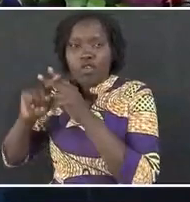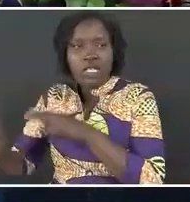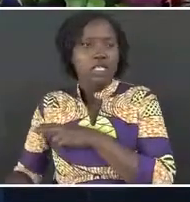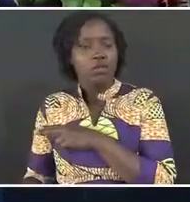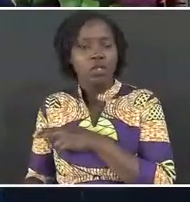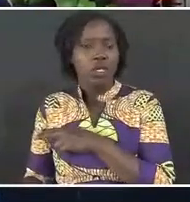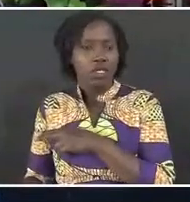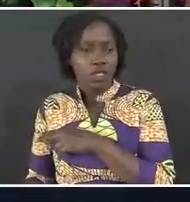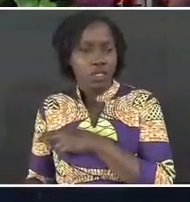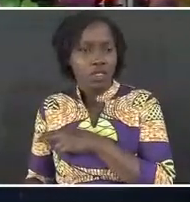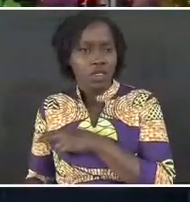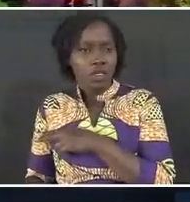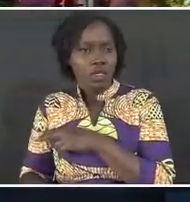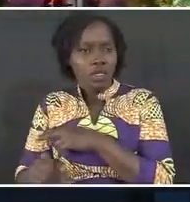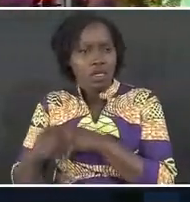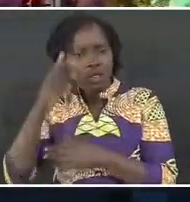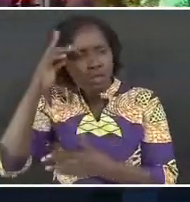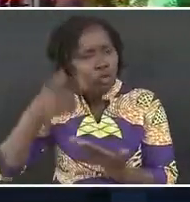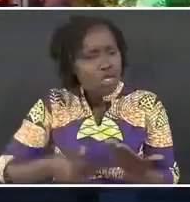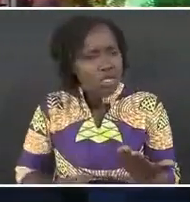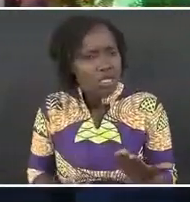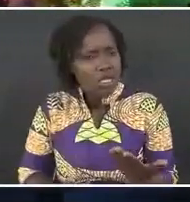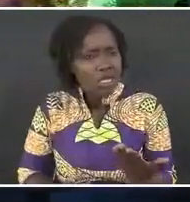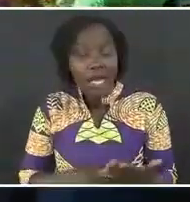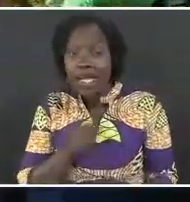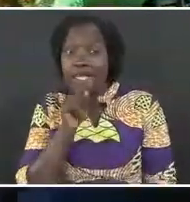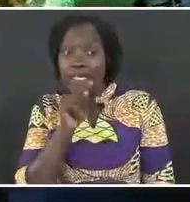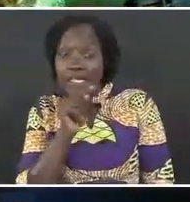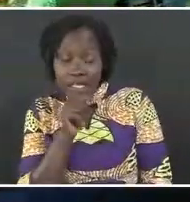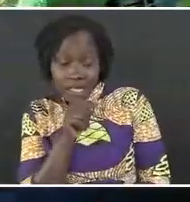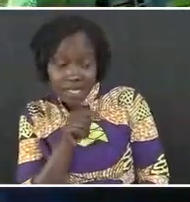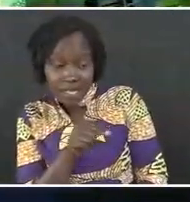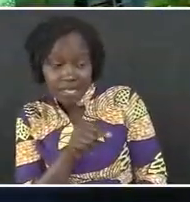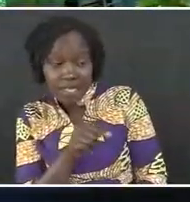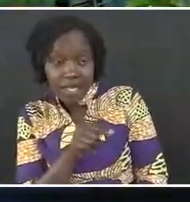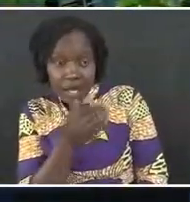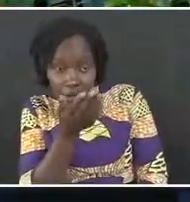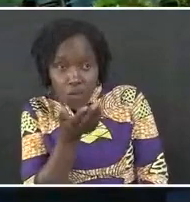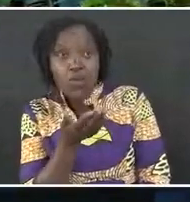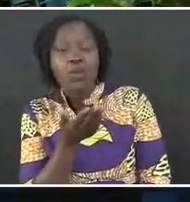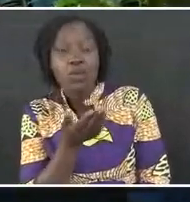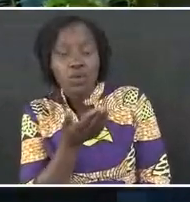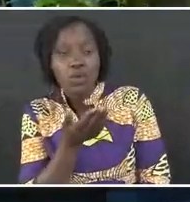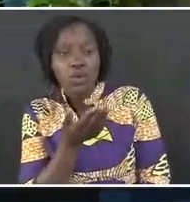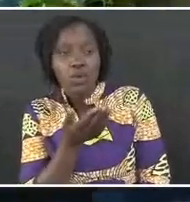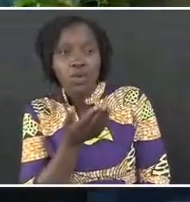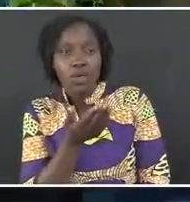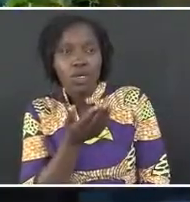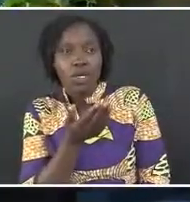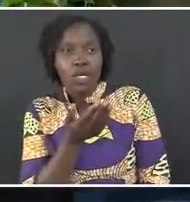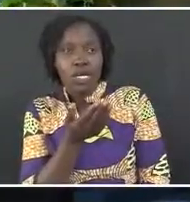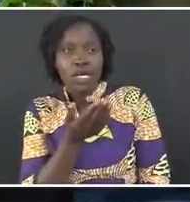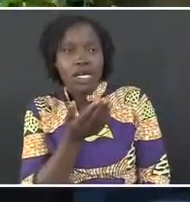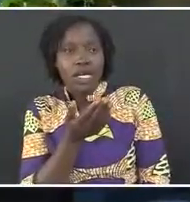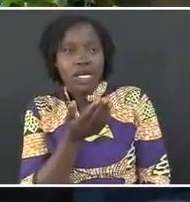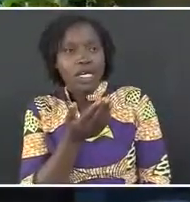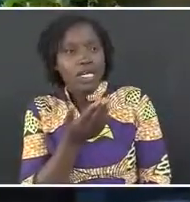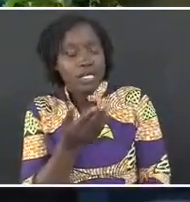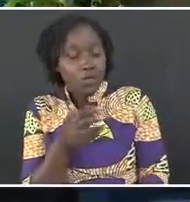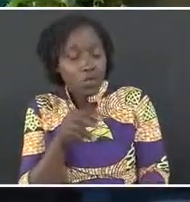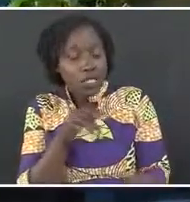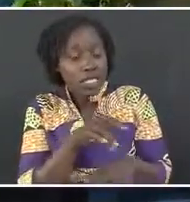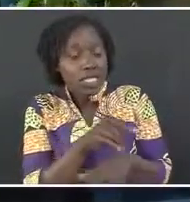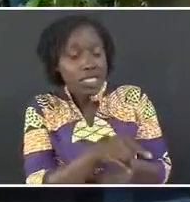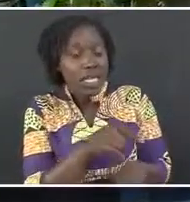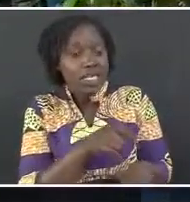disappeared. You know what that was? The chicken was witchcraft. And it was set there so that